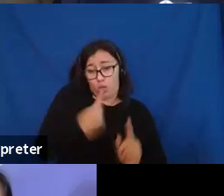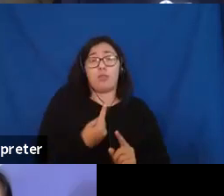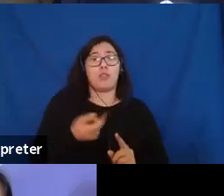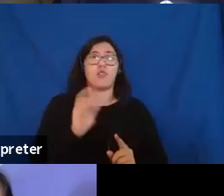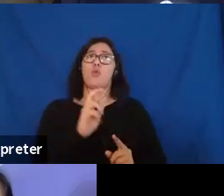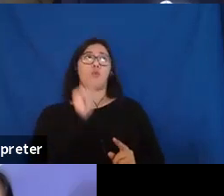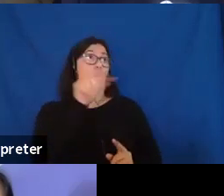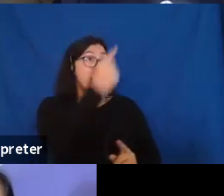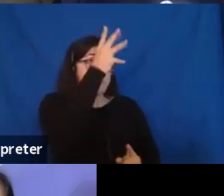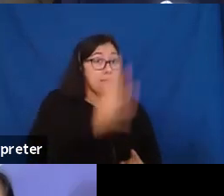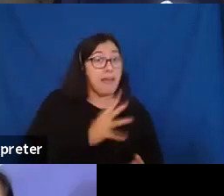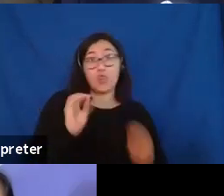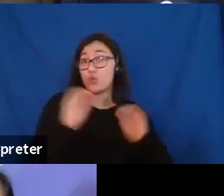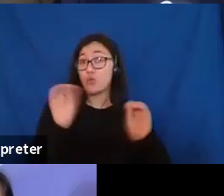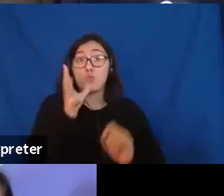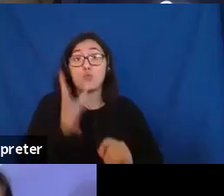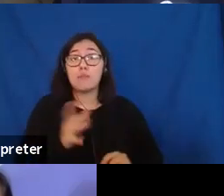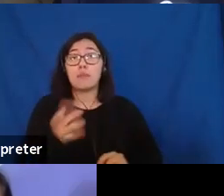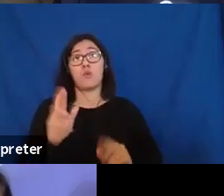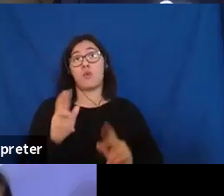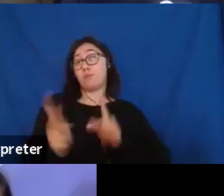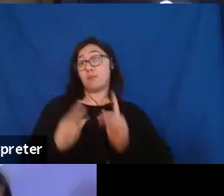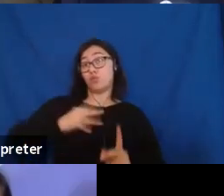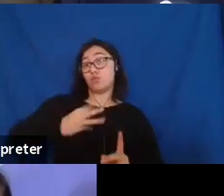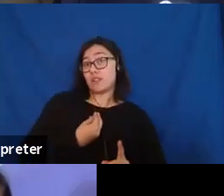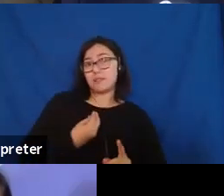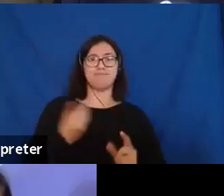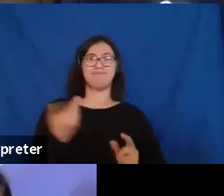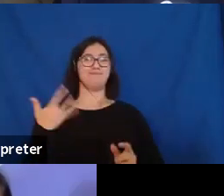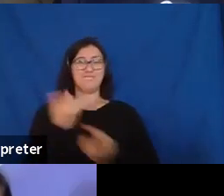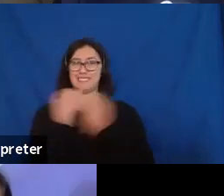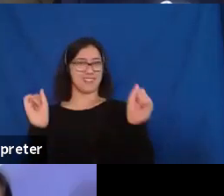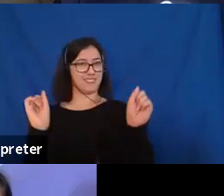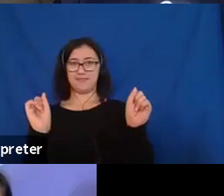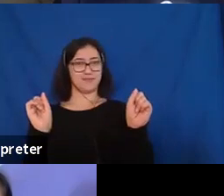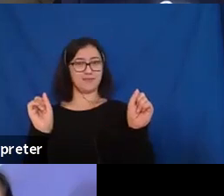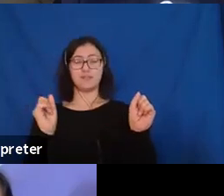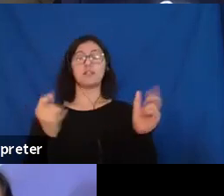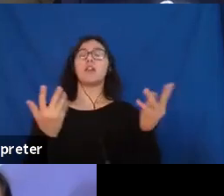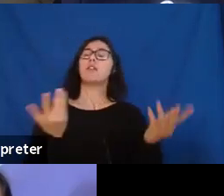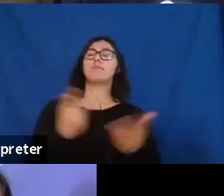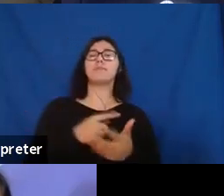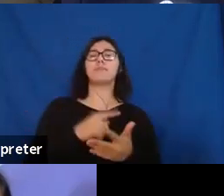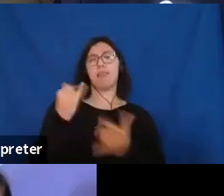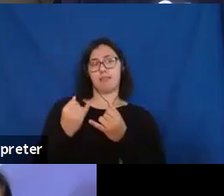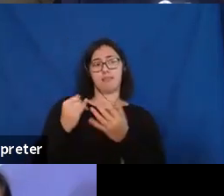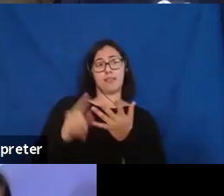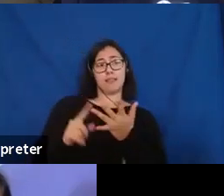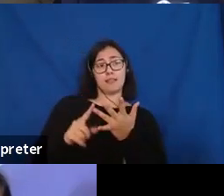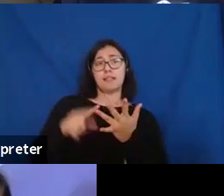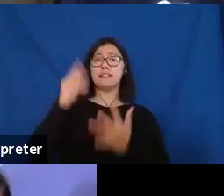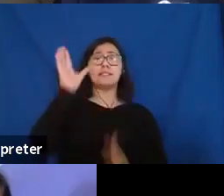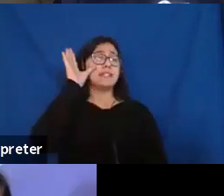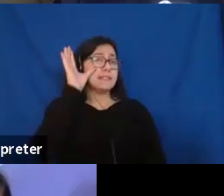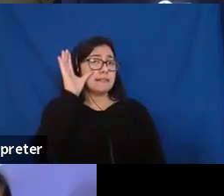or we're not going to make people who are trans feel safe here. And then there's the listening, like, what was your intention? Because sometimes